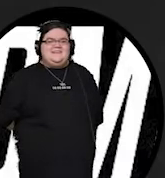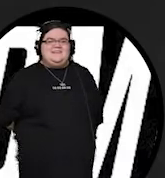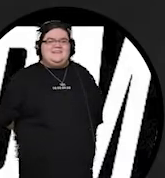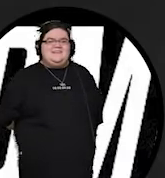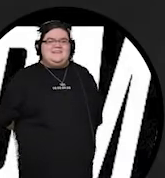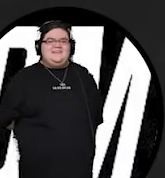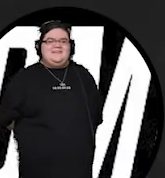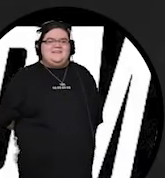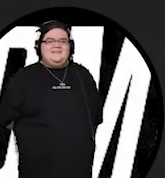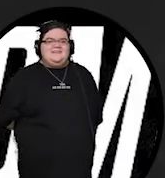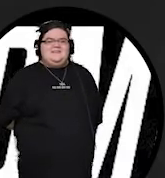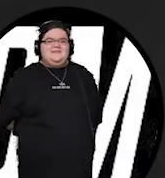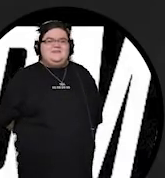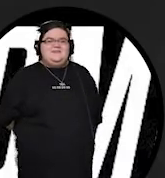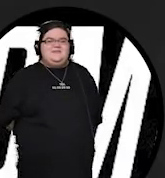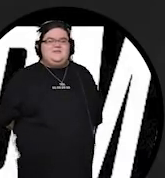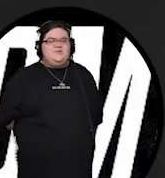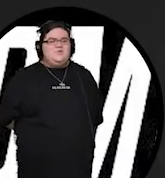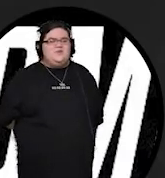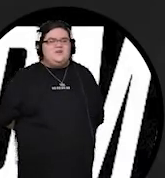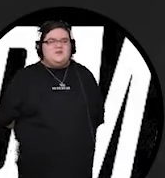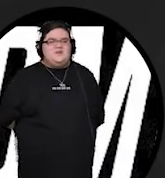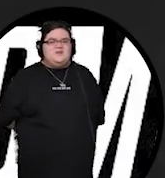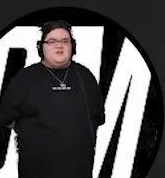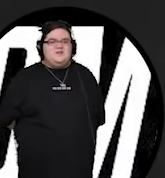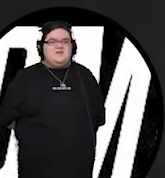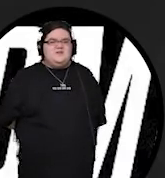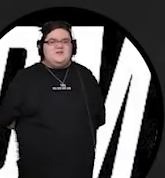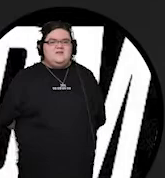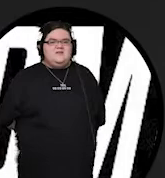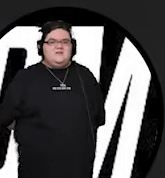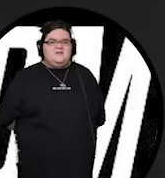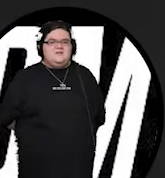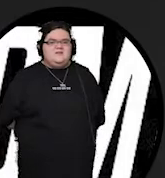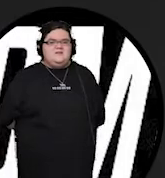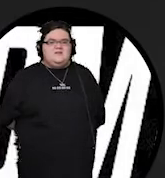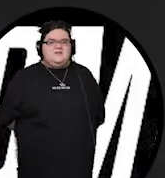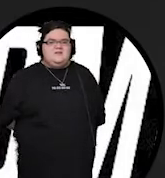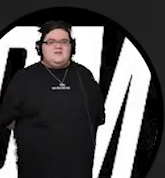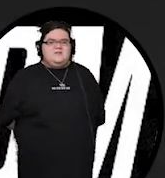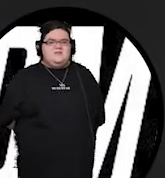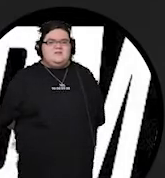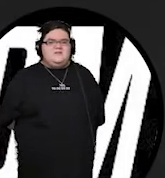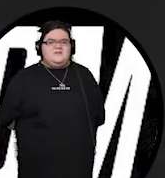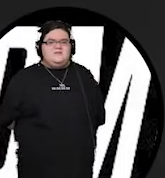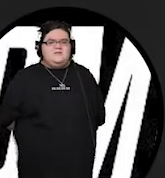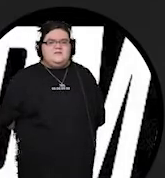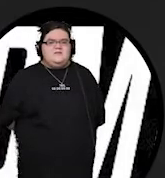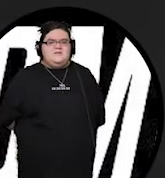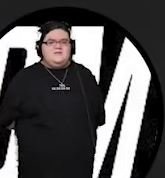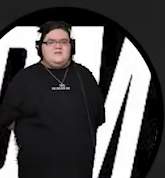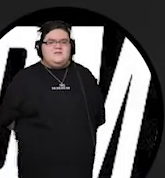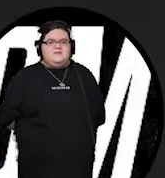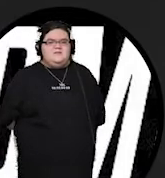like Jackson? Do you know Jackson? Who? Yeah. I swear that was him. Might be.